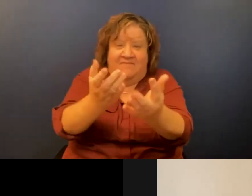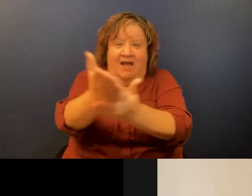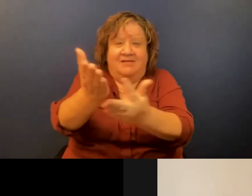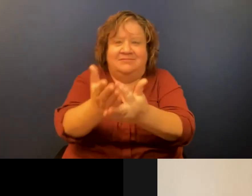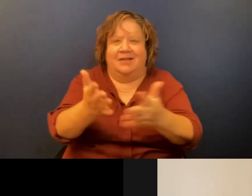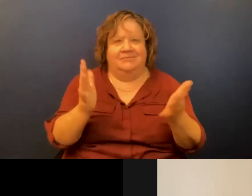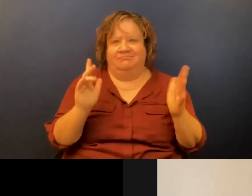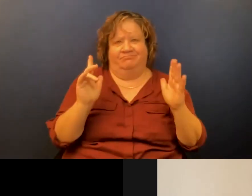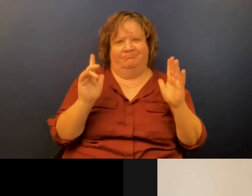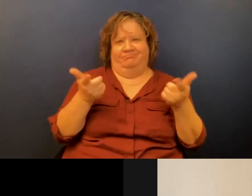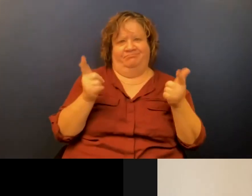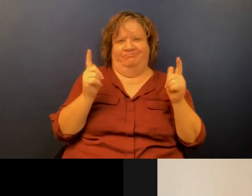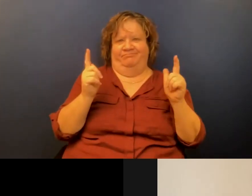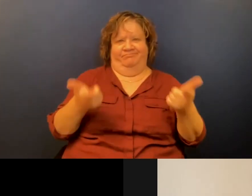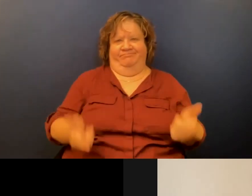The pandemic